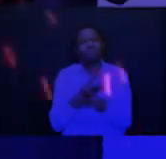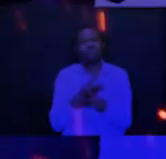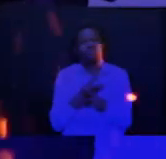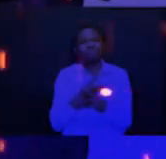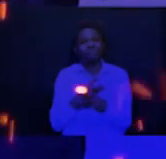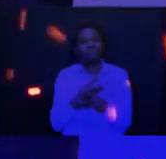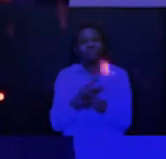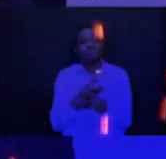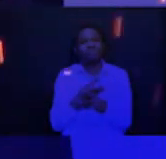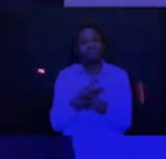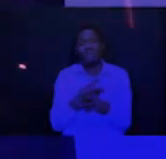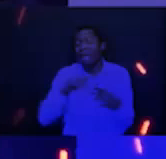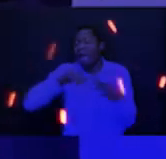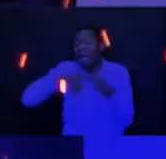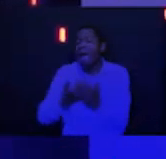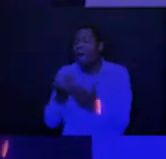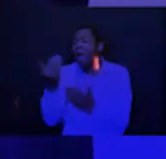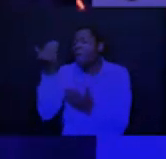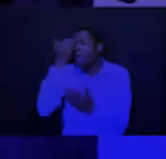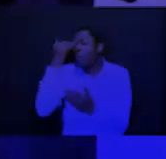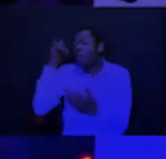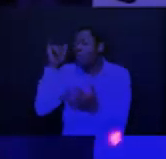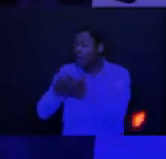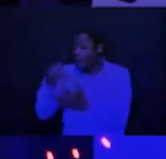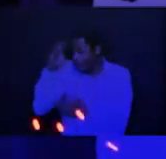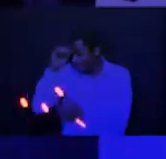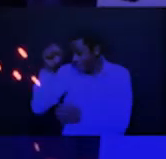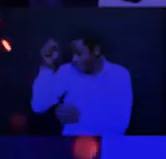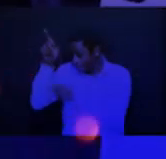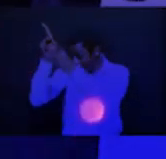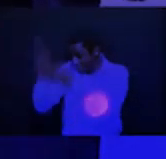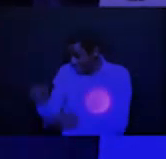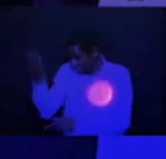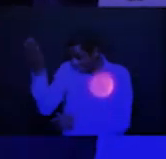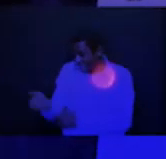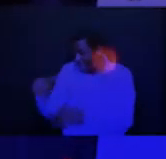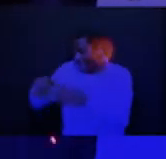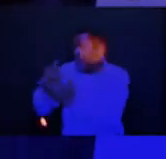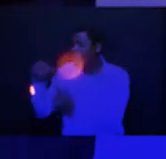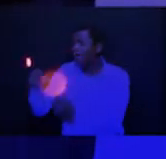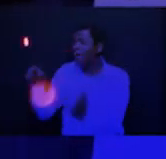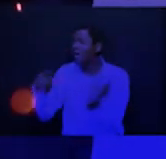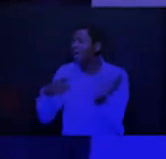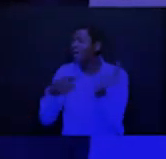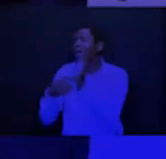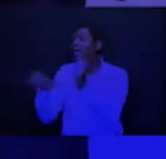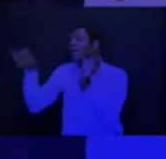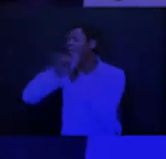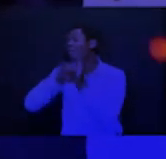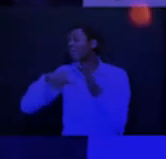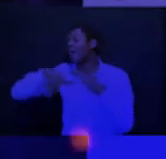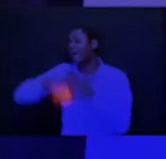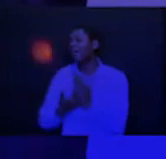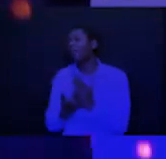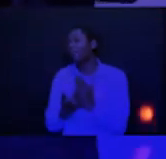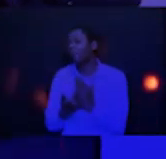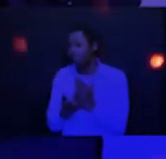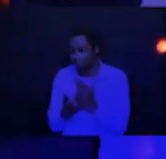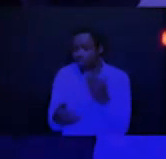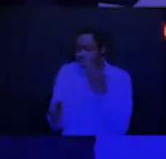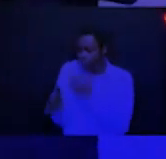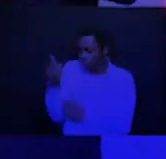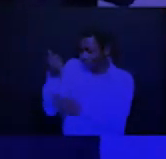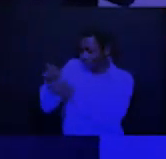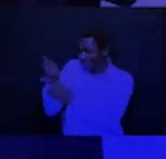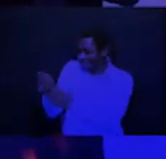we identify that man? You're better than you who saw bury me. He has given proof of this. Now, on no anyone